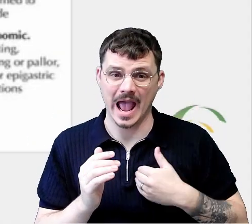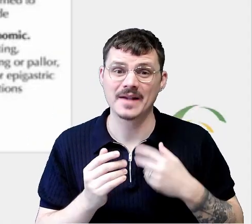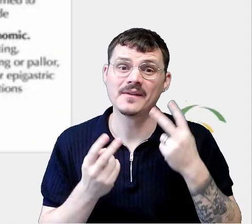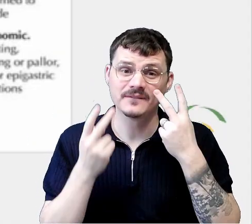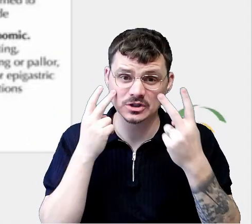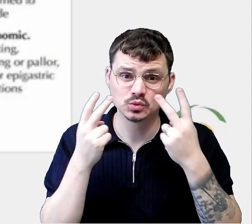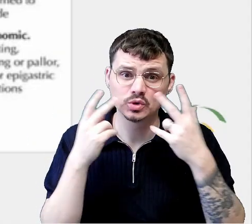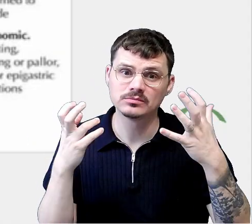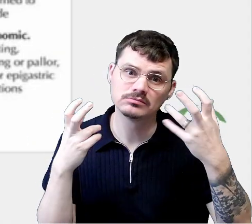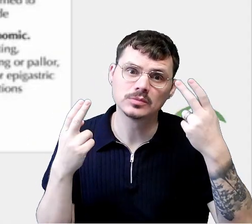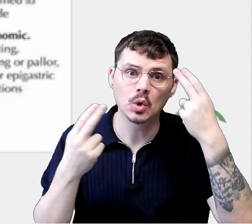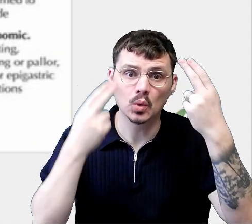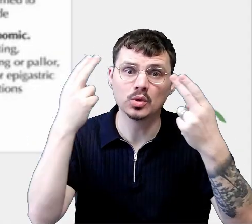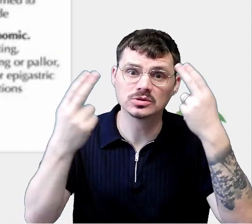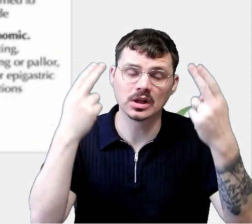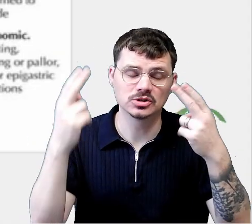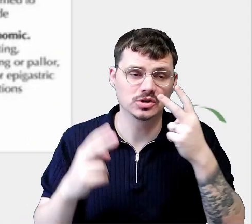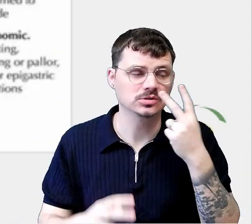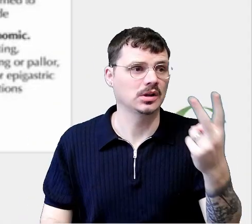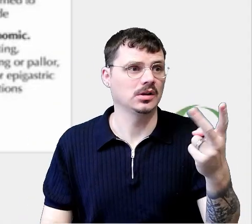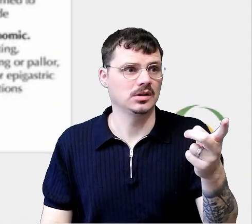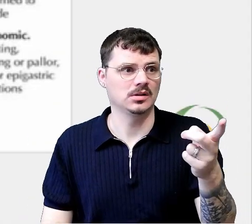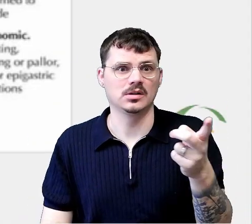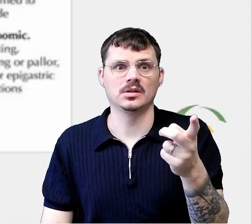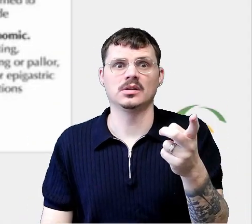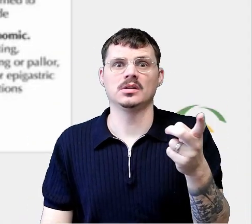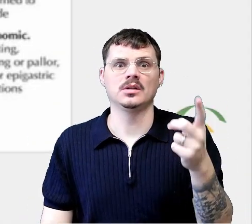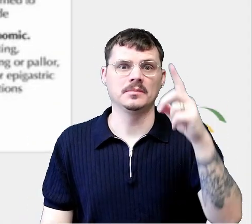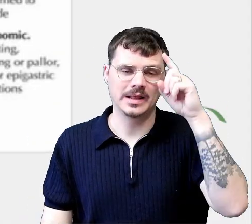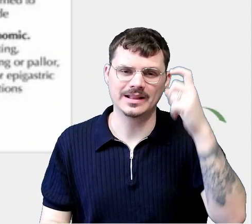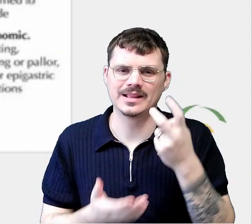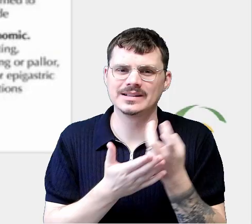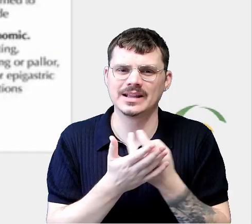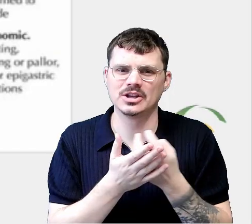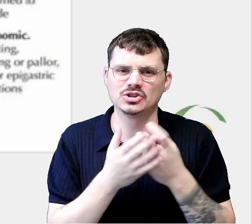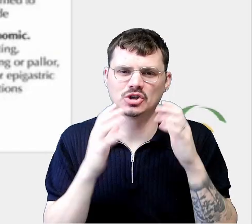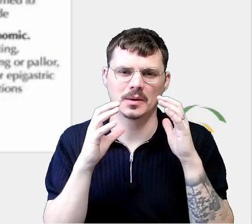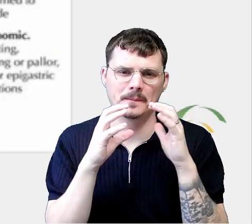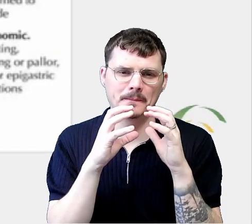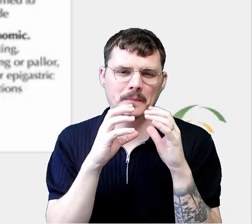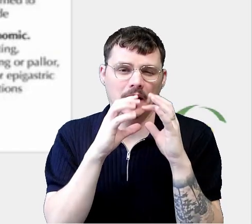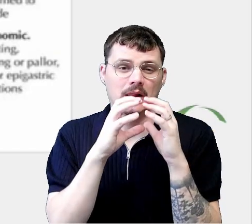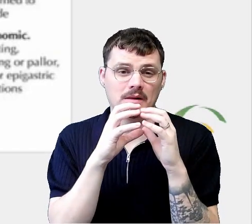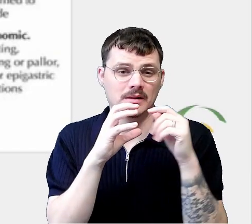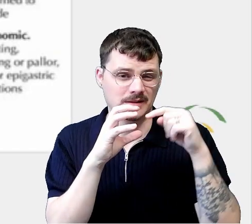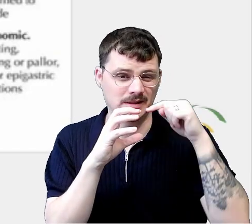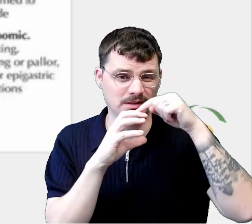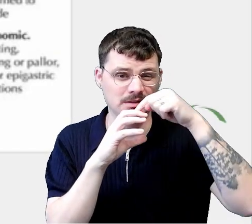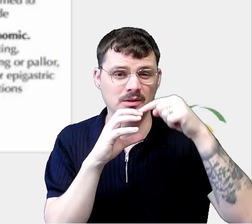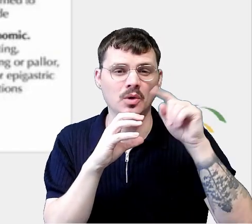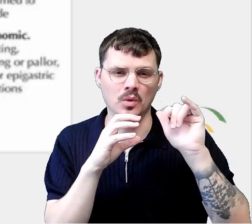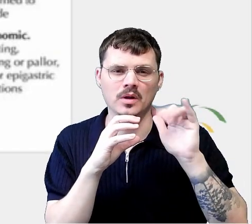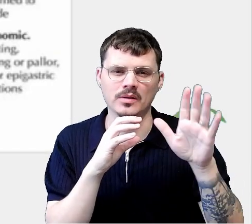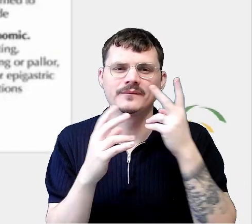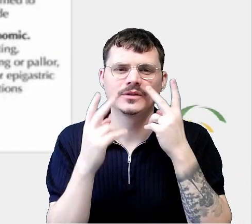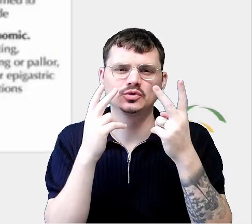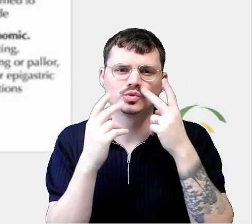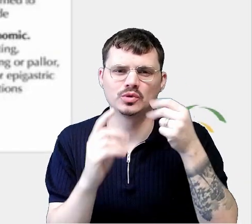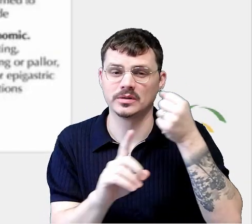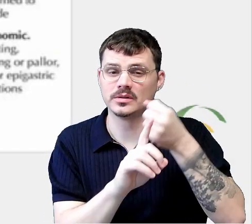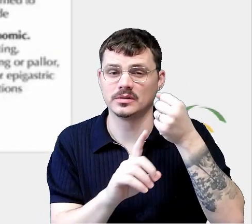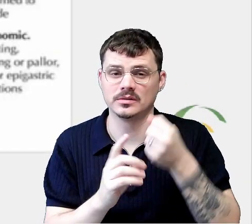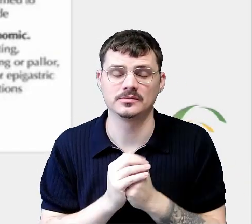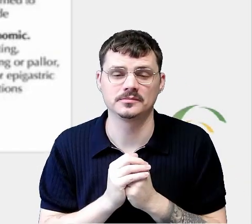visual hallucinations because the seizure has lit up that part of the visual